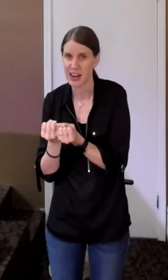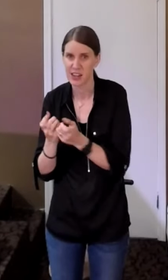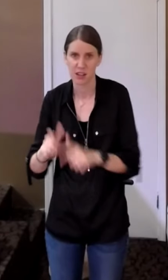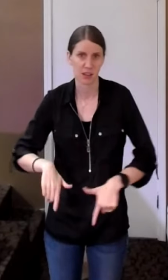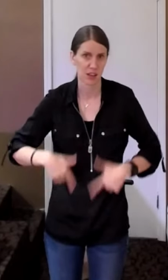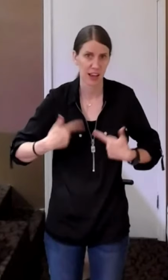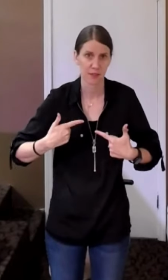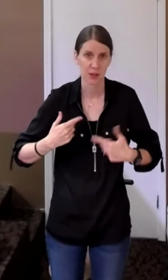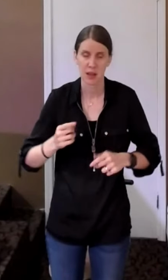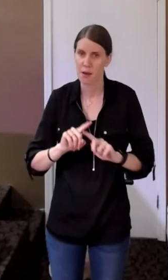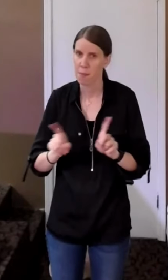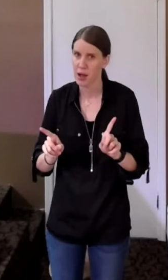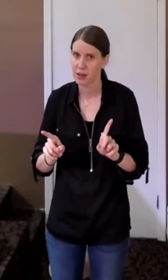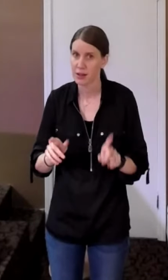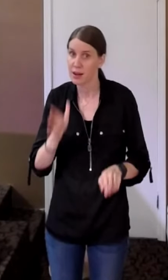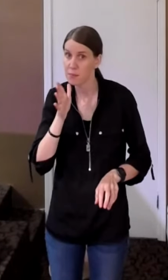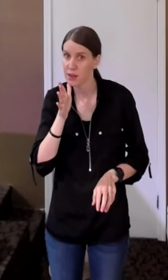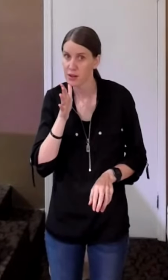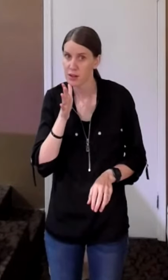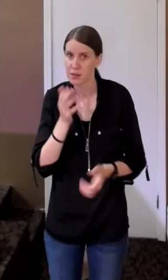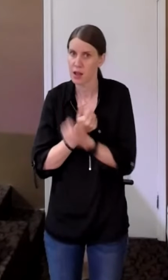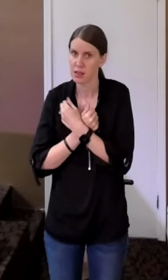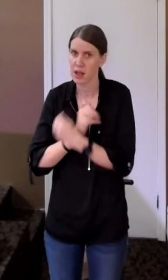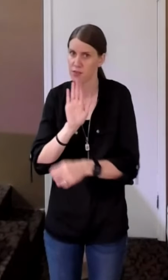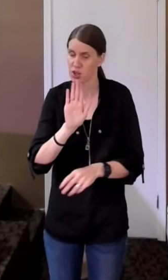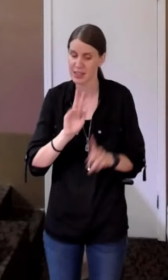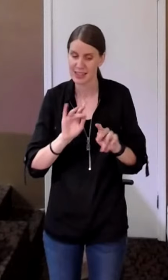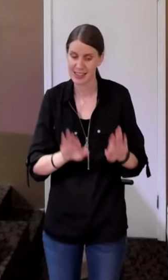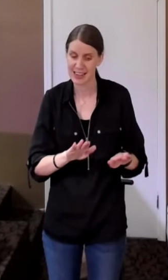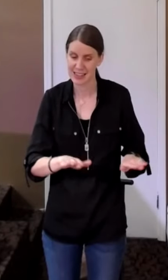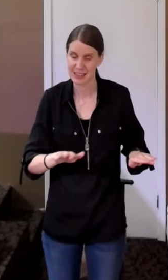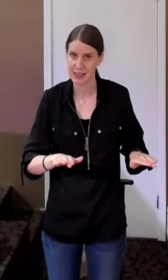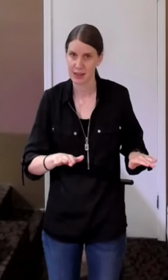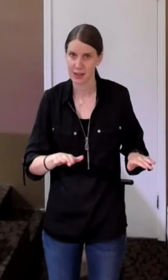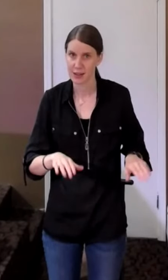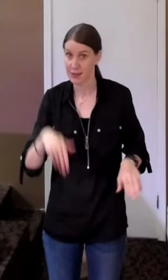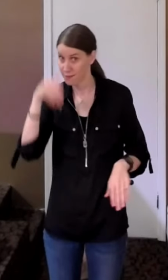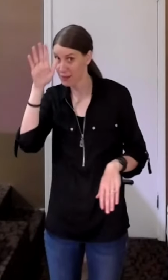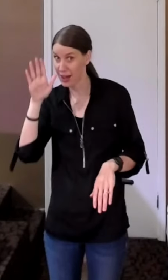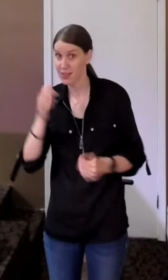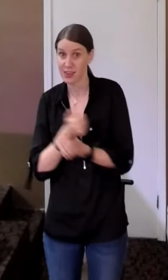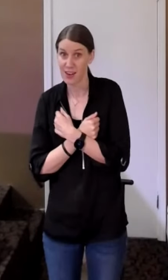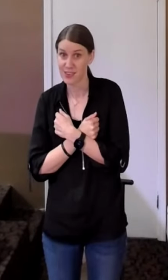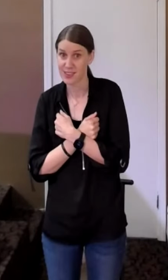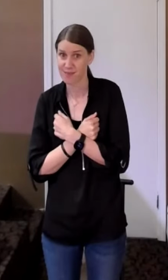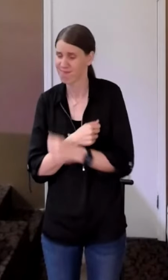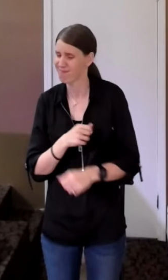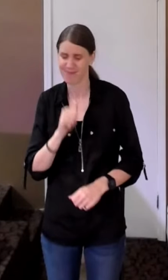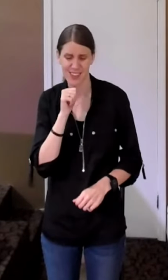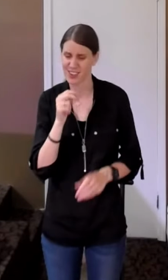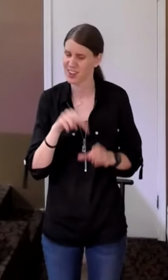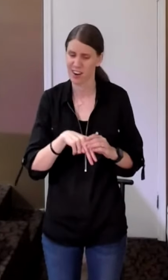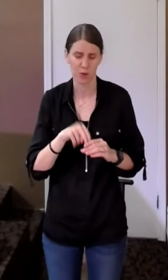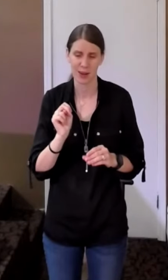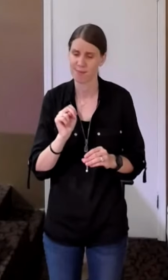lives. But you know what? A mother that loves her kids and a father as well, they're not going to give up on those kids.